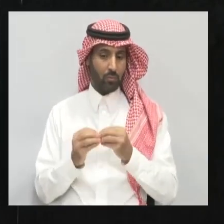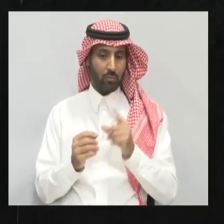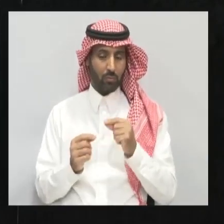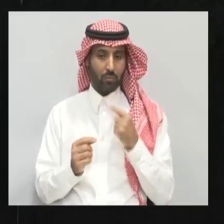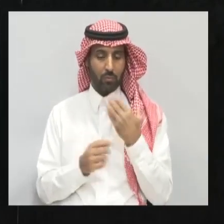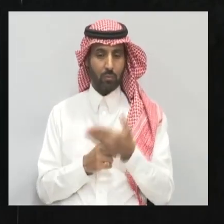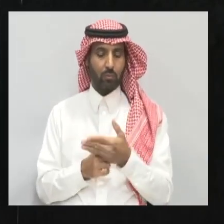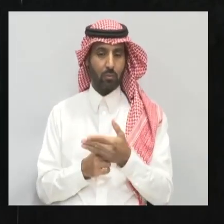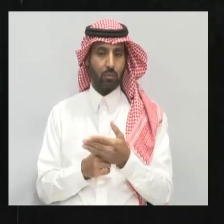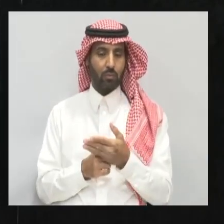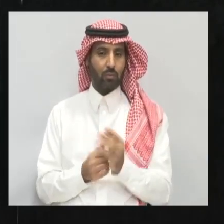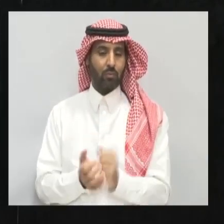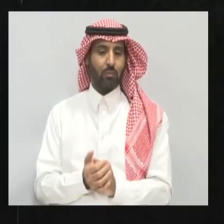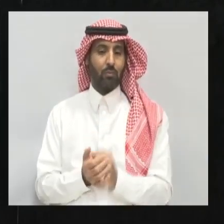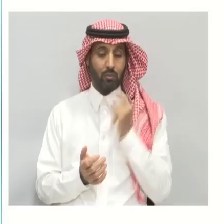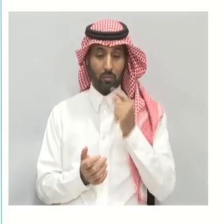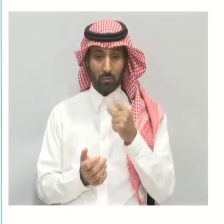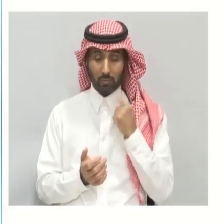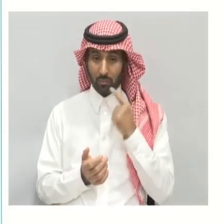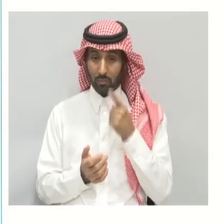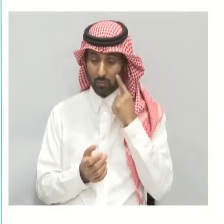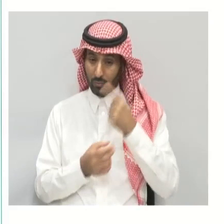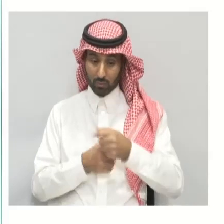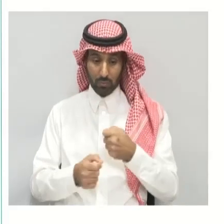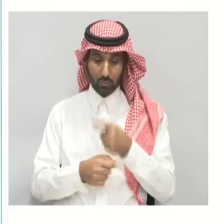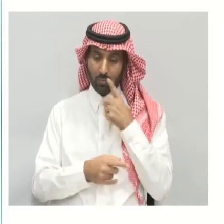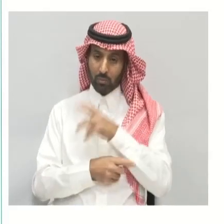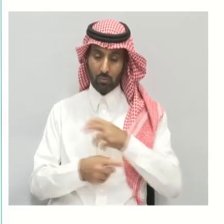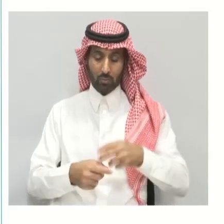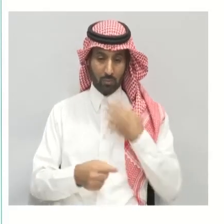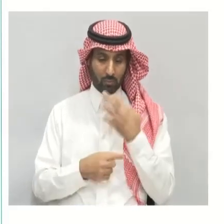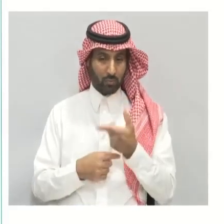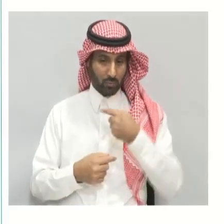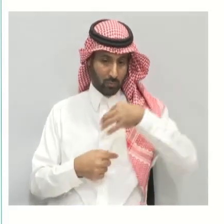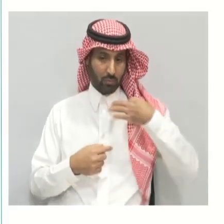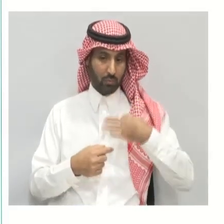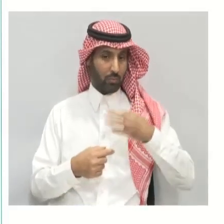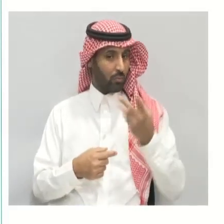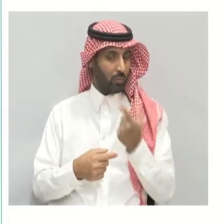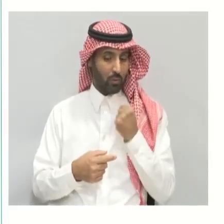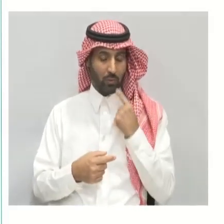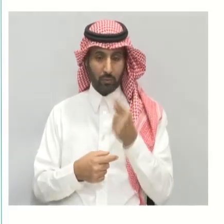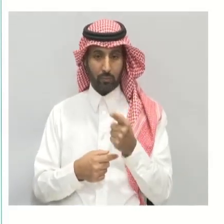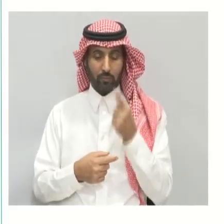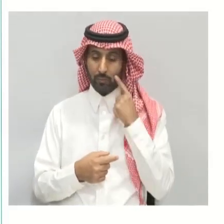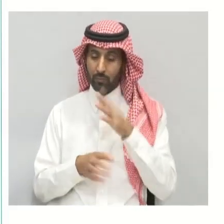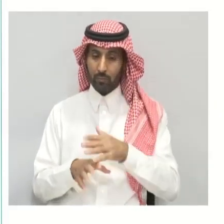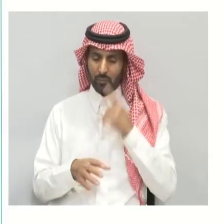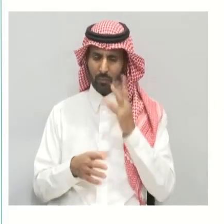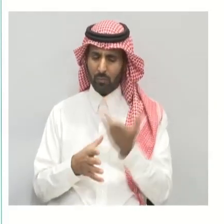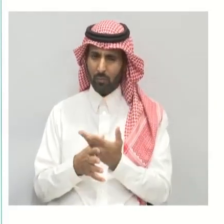favorite color? And do you like shopping for clothes? Why or why not? Why do you like it? State your